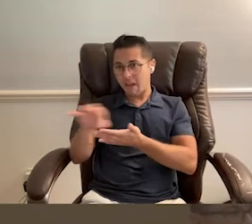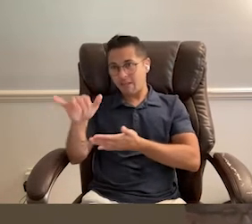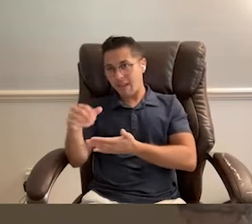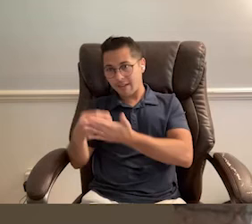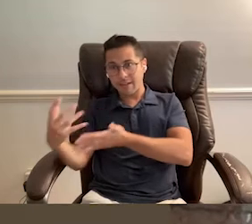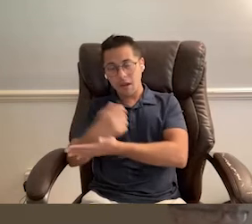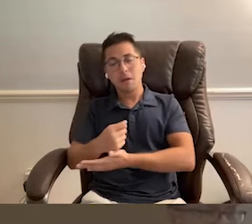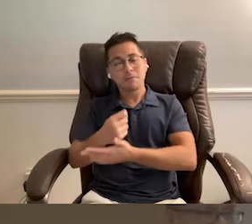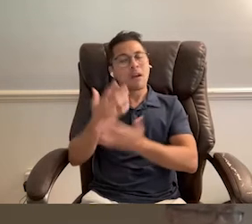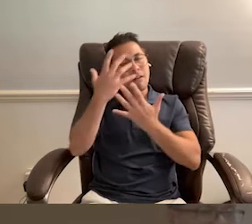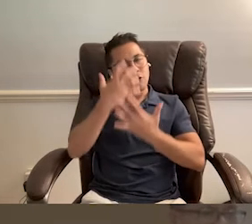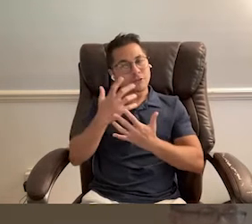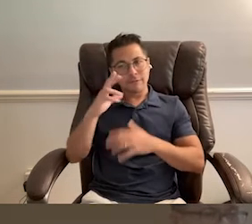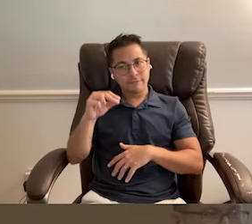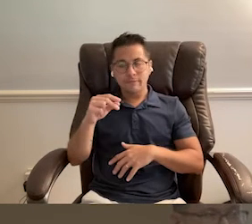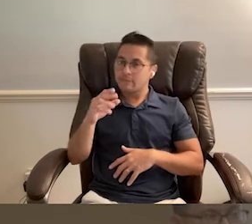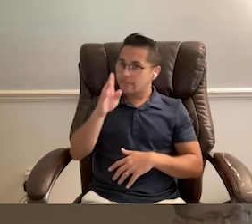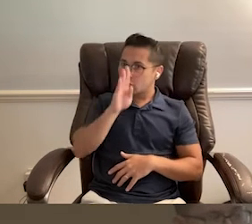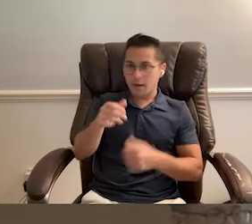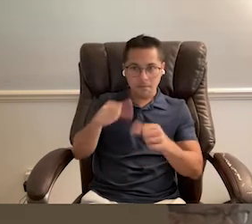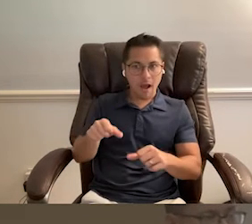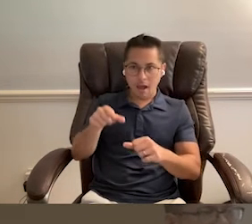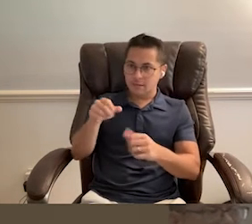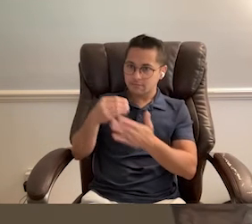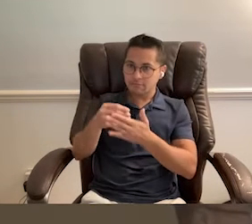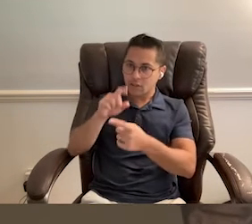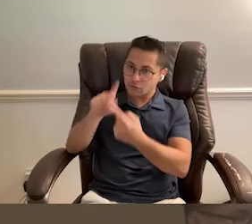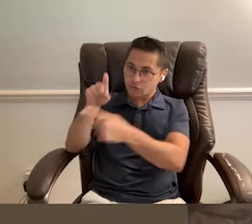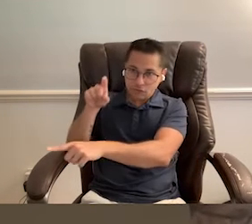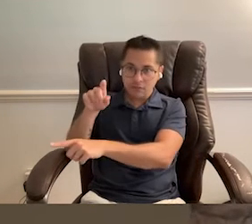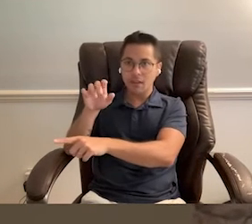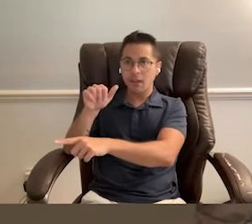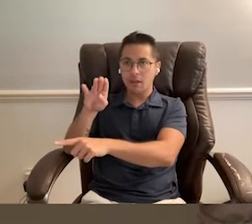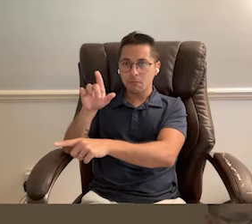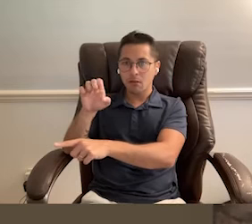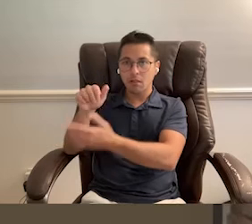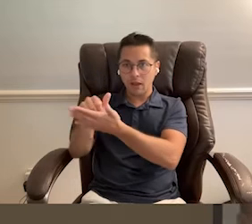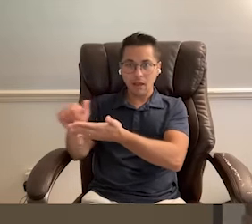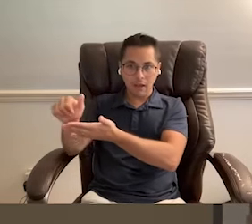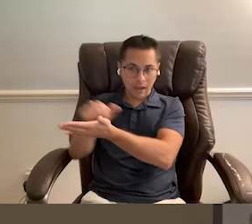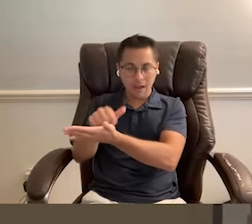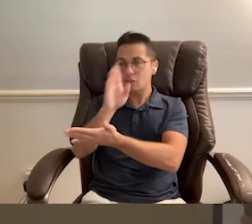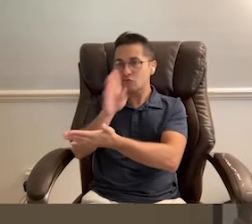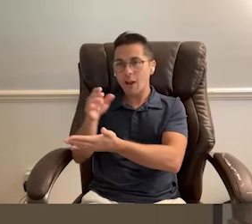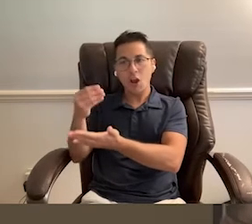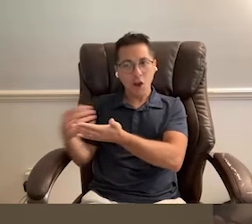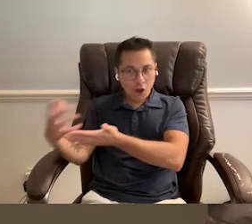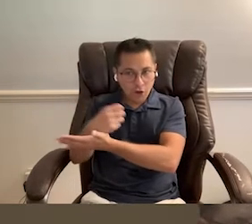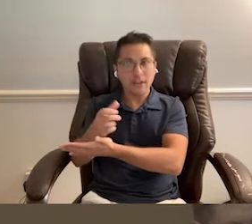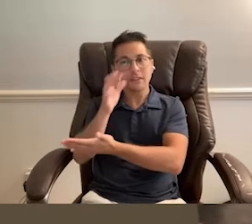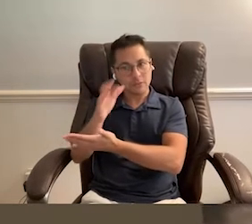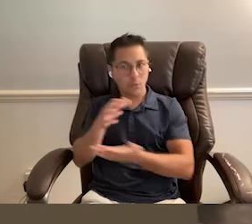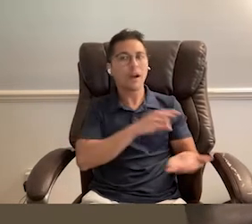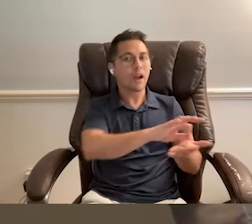Even direct deposited funds into the ABLE account, direct earnings deposited into the ABLE account still counts as